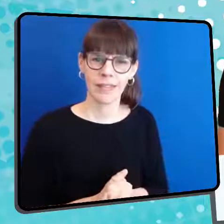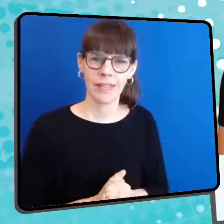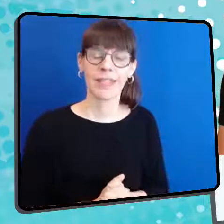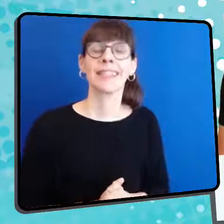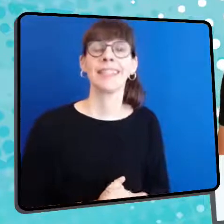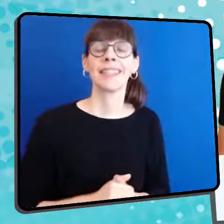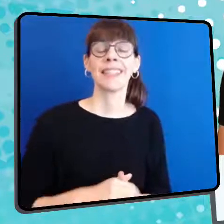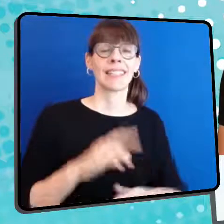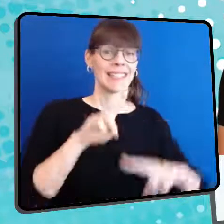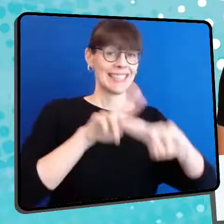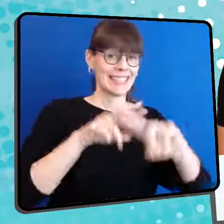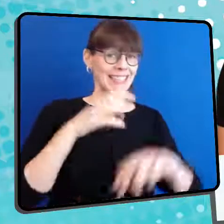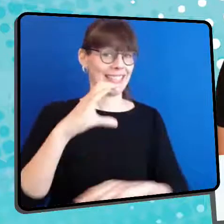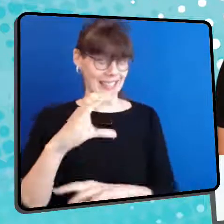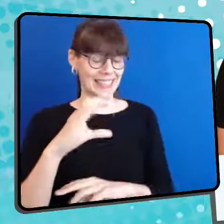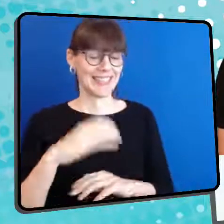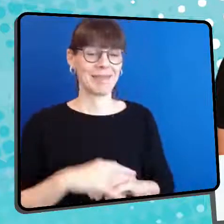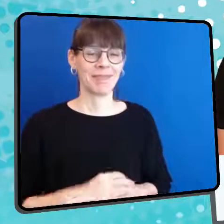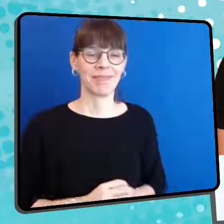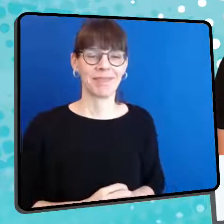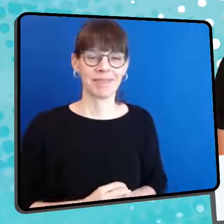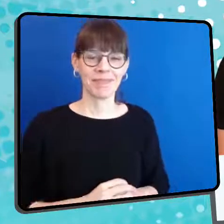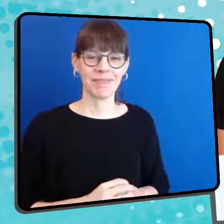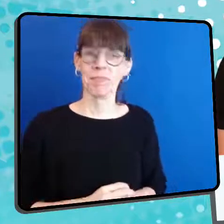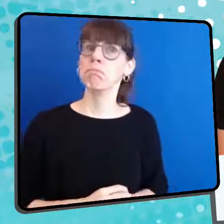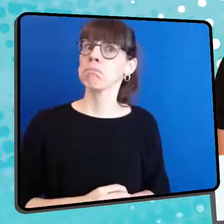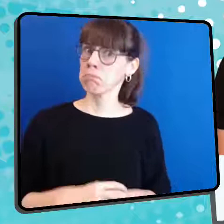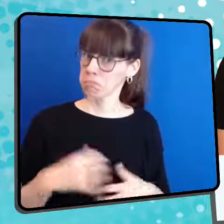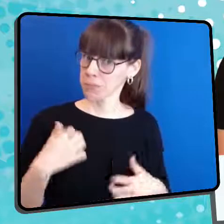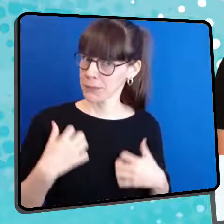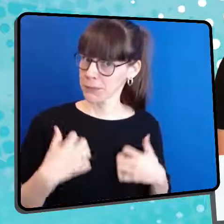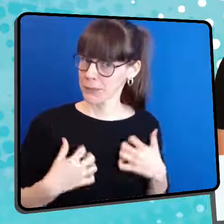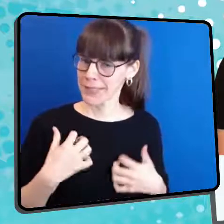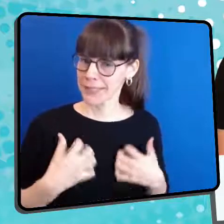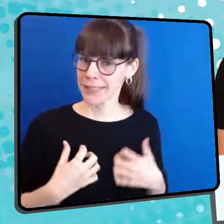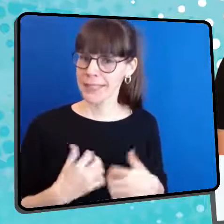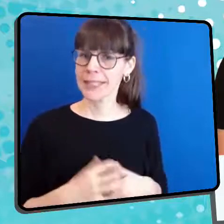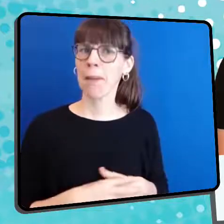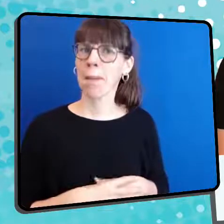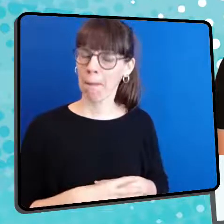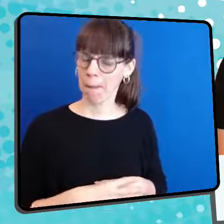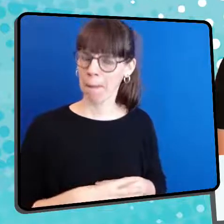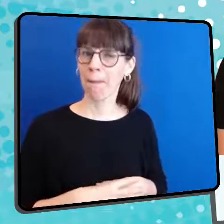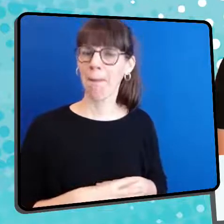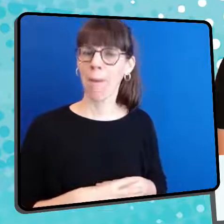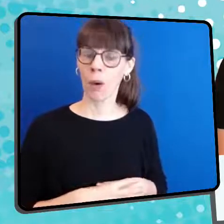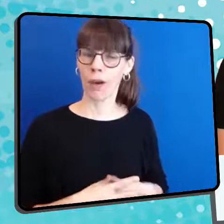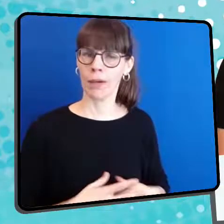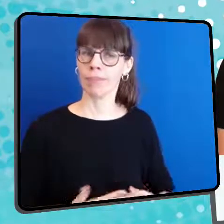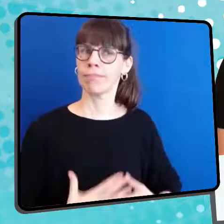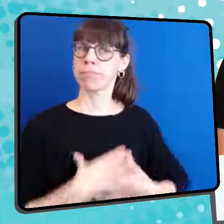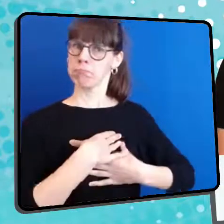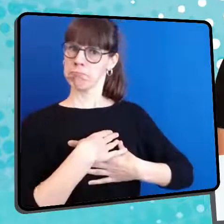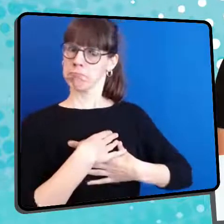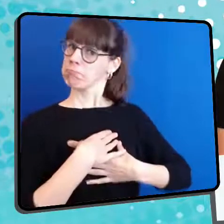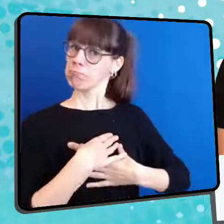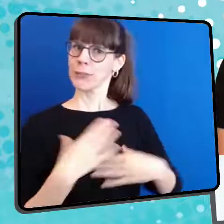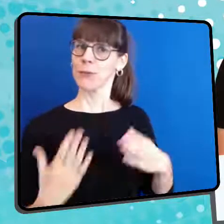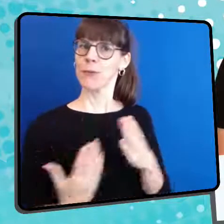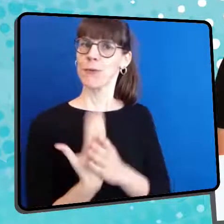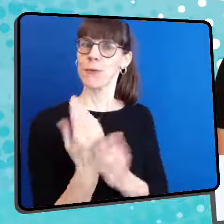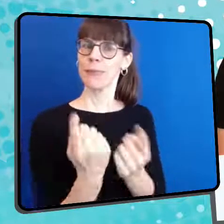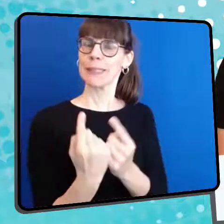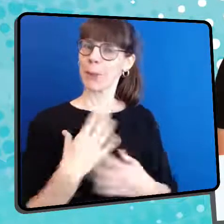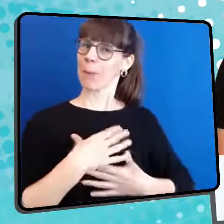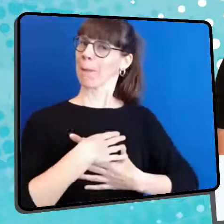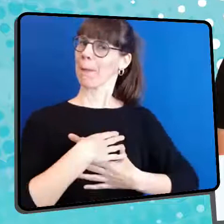Ah, interesting. That is interesting. A surprise, a new answer. Okay, so what was the last thing you learnt